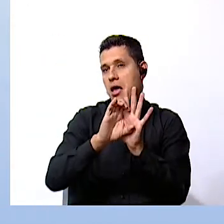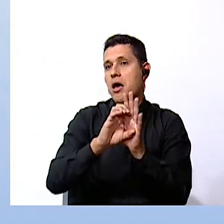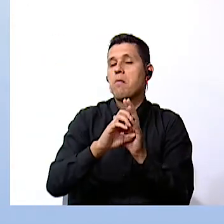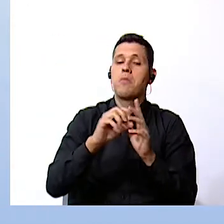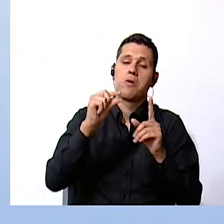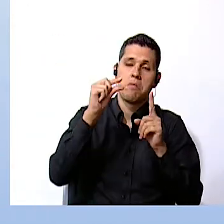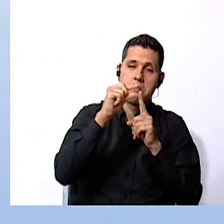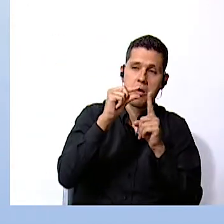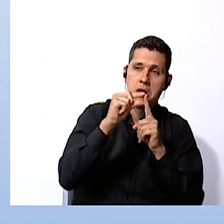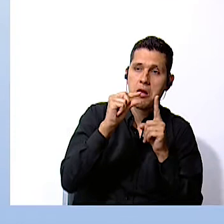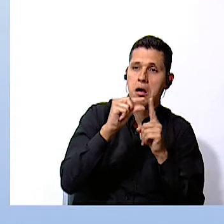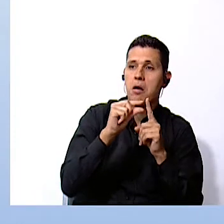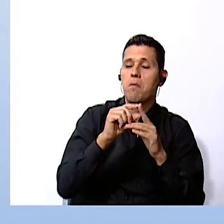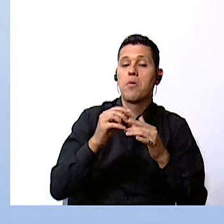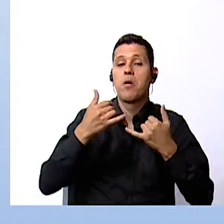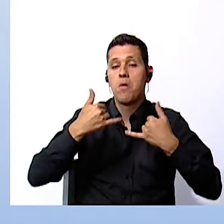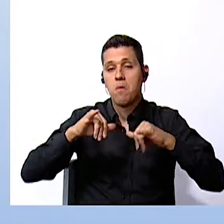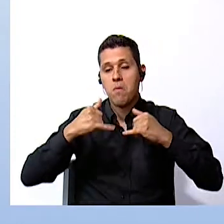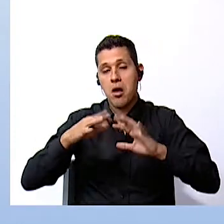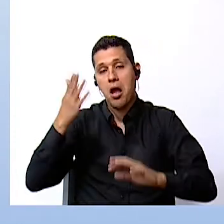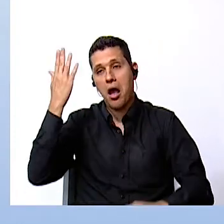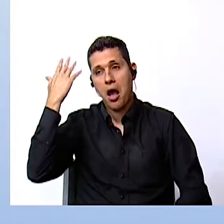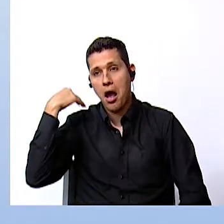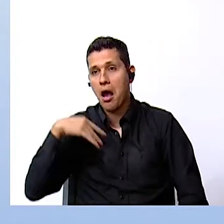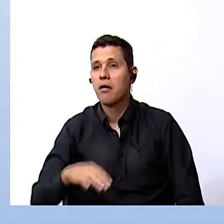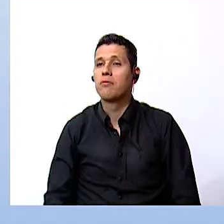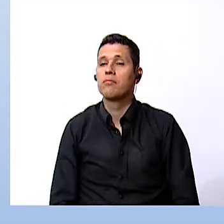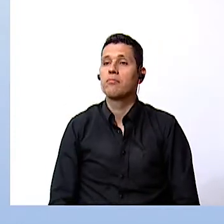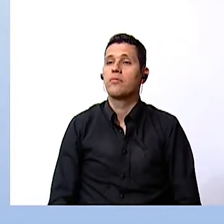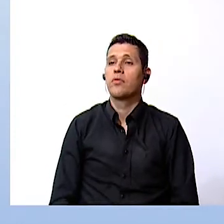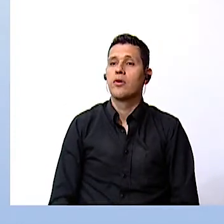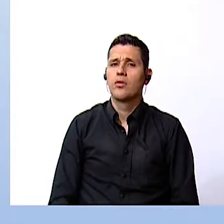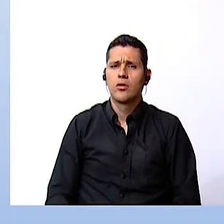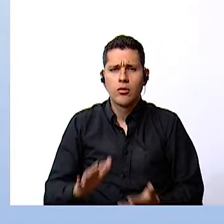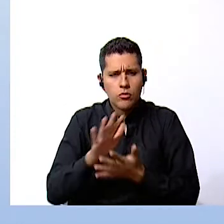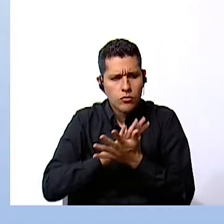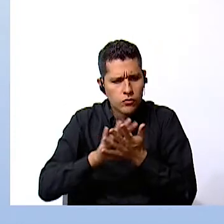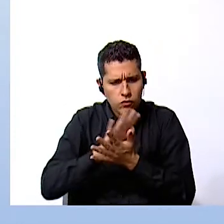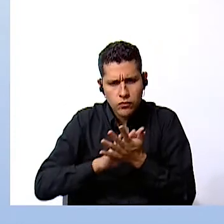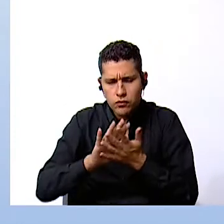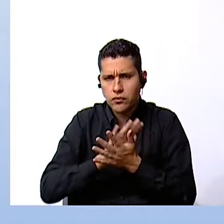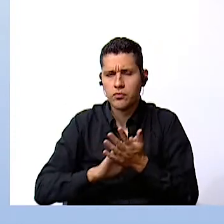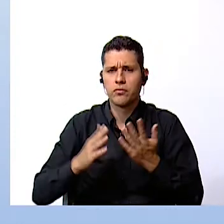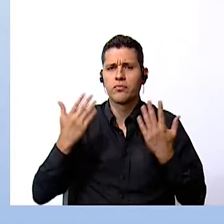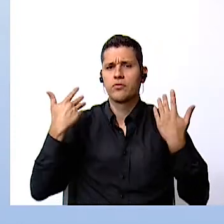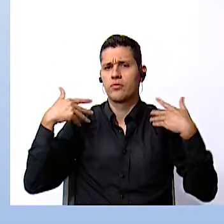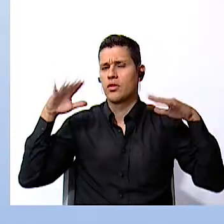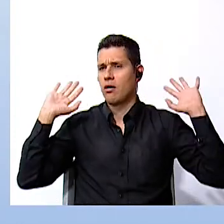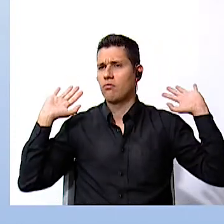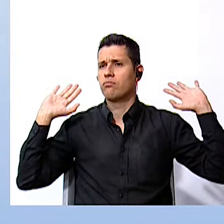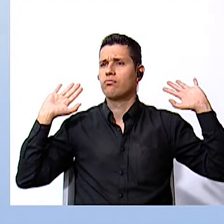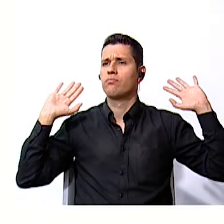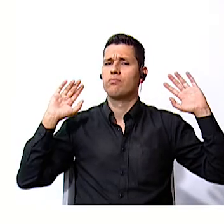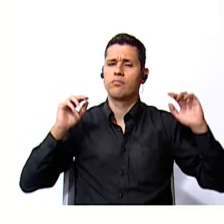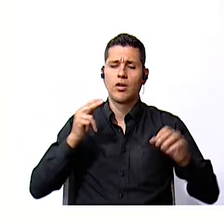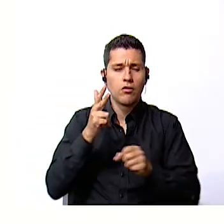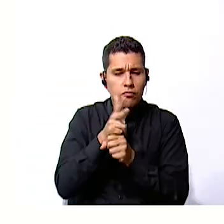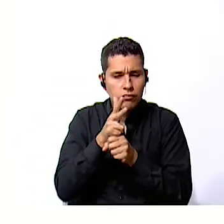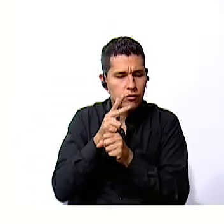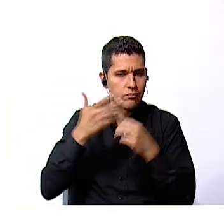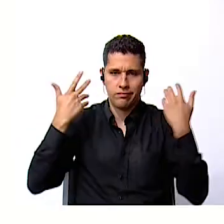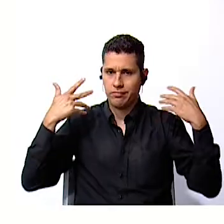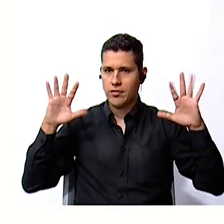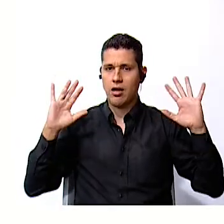played, helped, confused, and filmed. Okay?